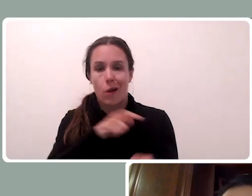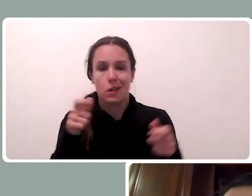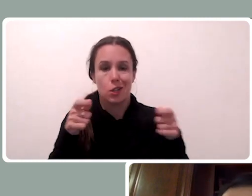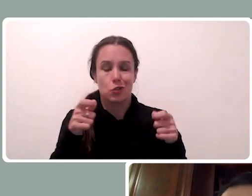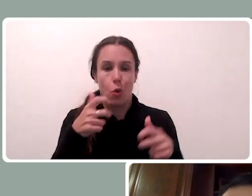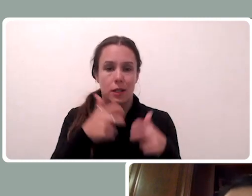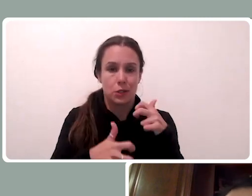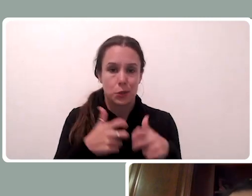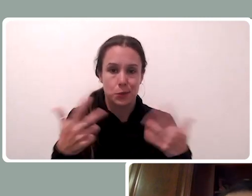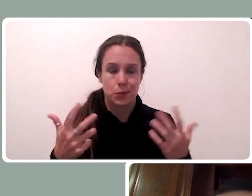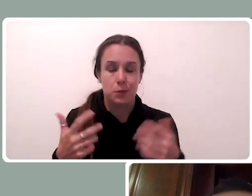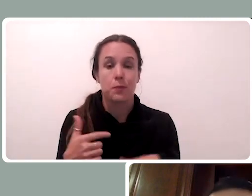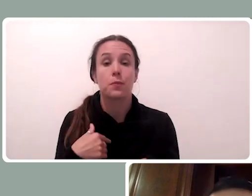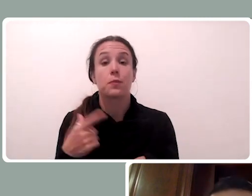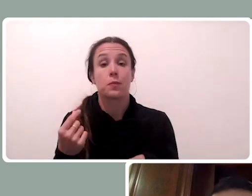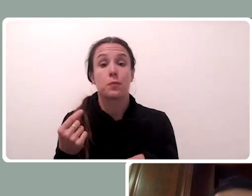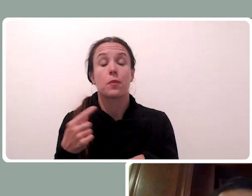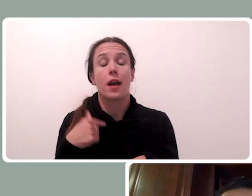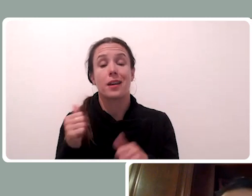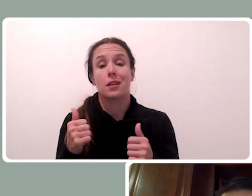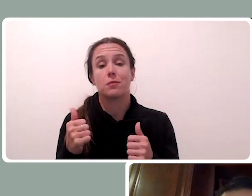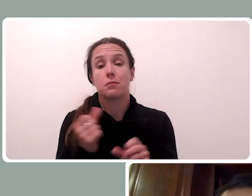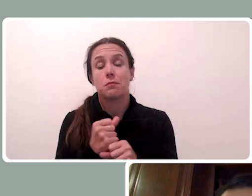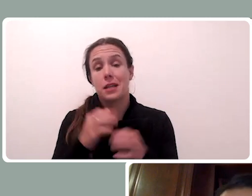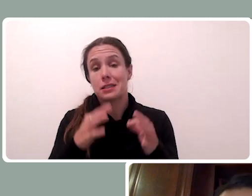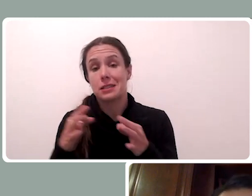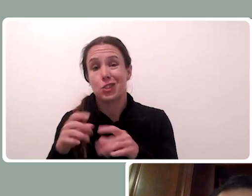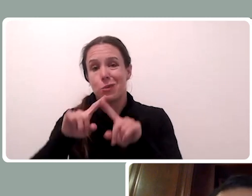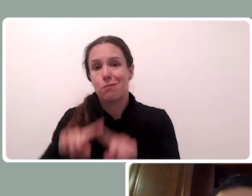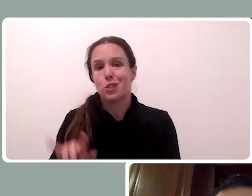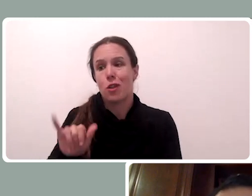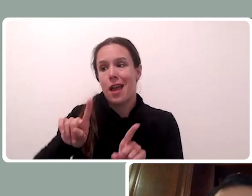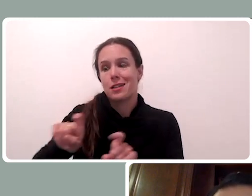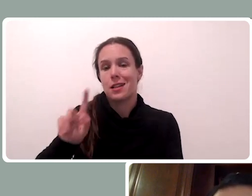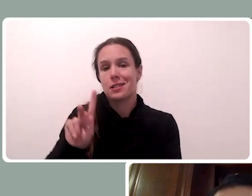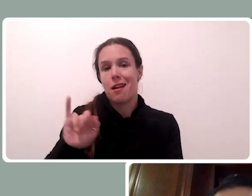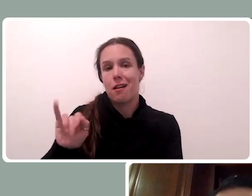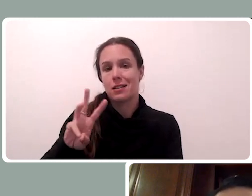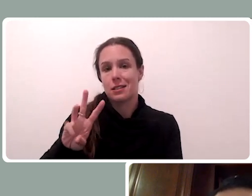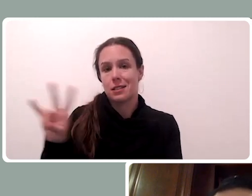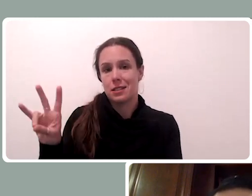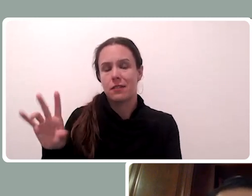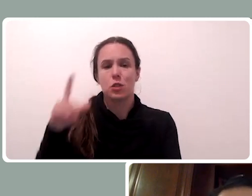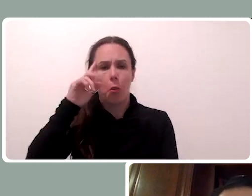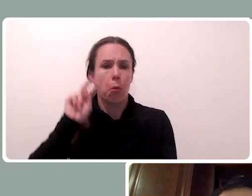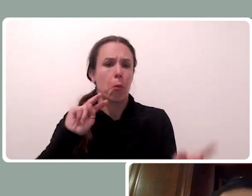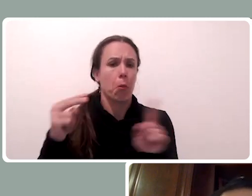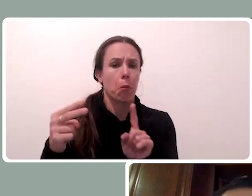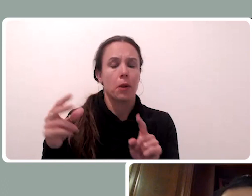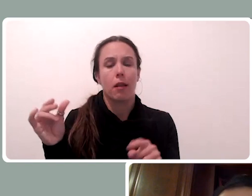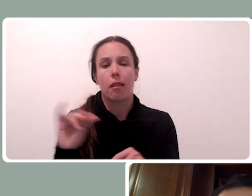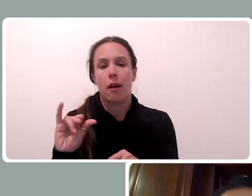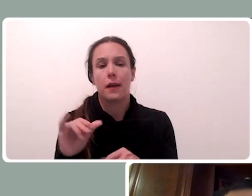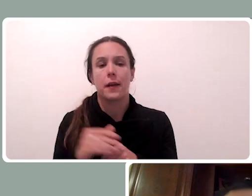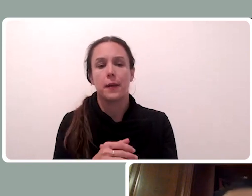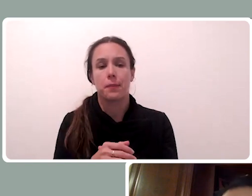And I have been able to decide chemotherapy decisions based on Ki-67. So think about it as an adjunct of